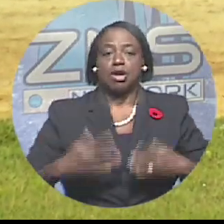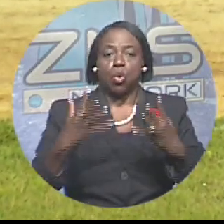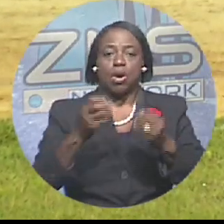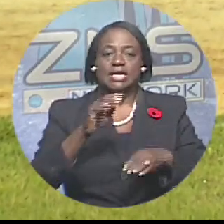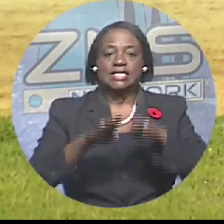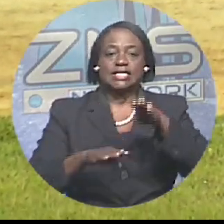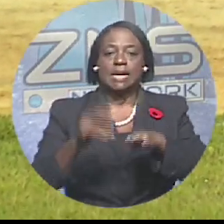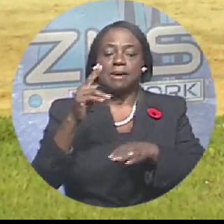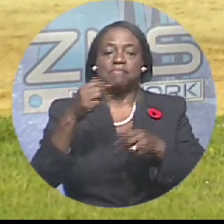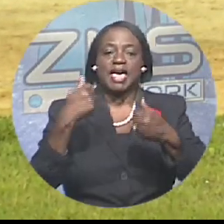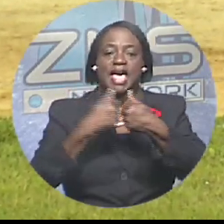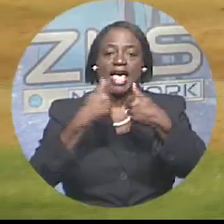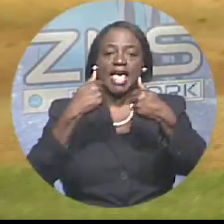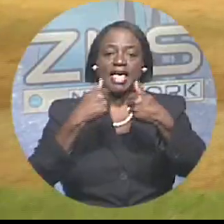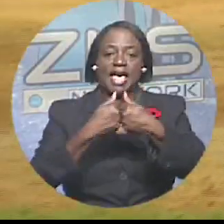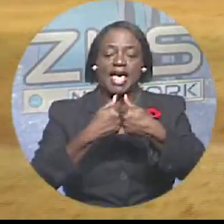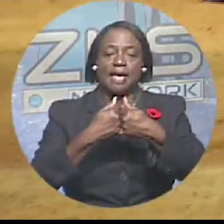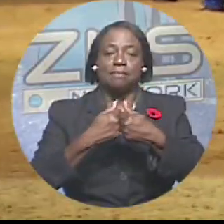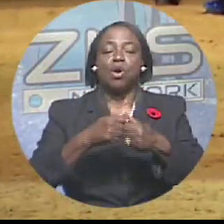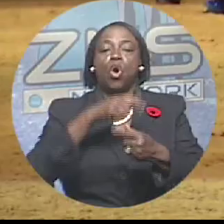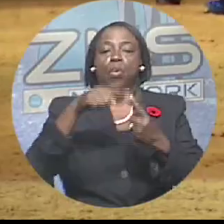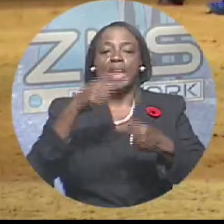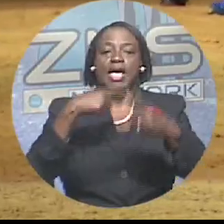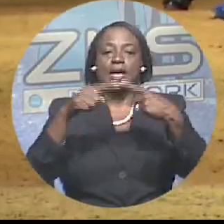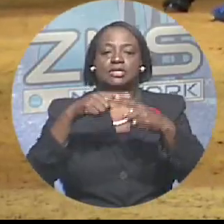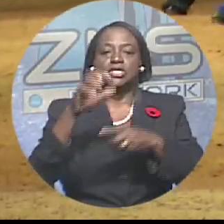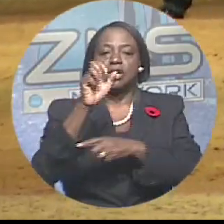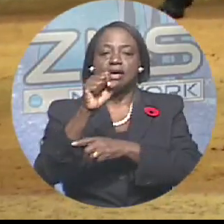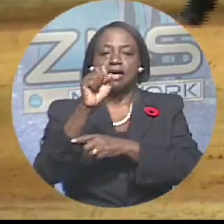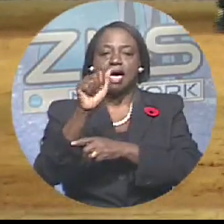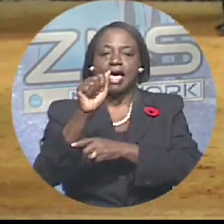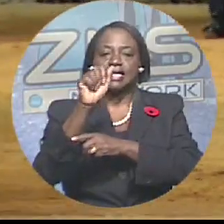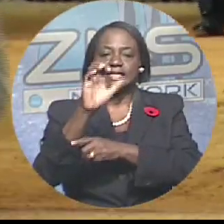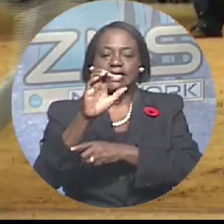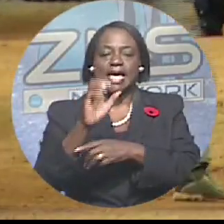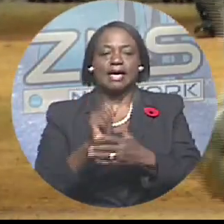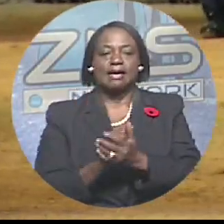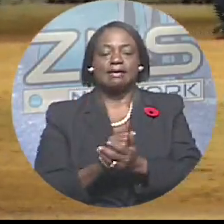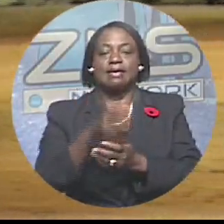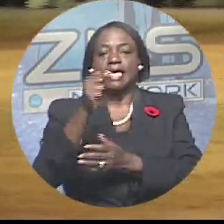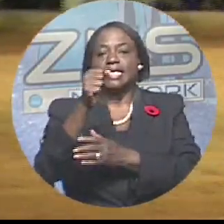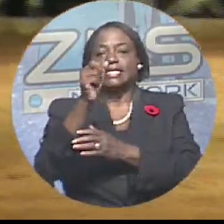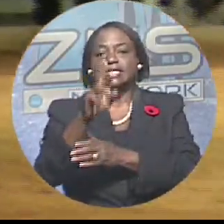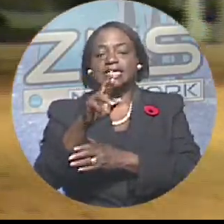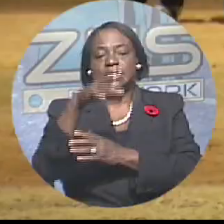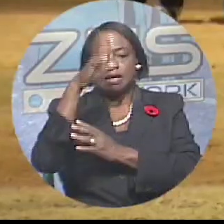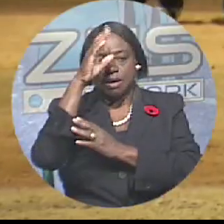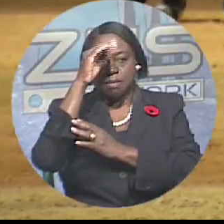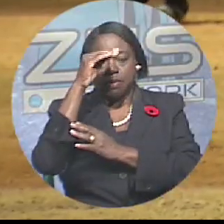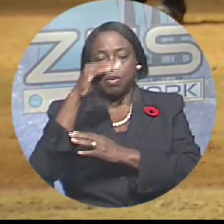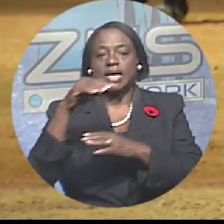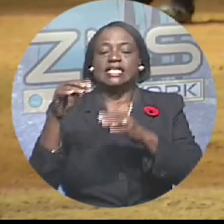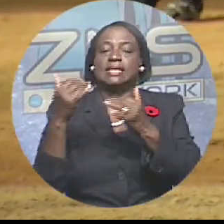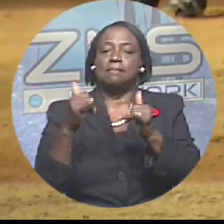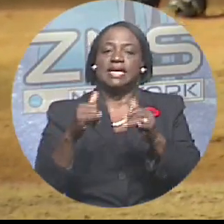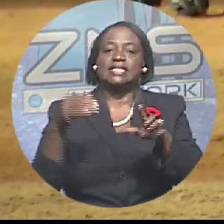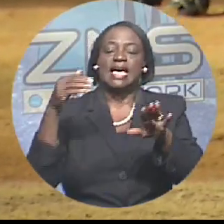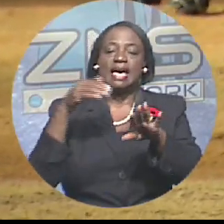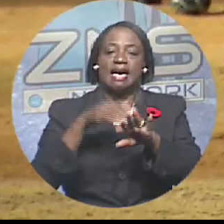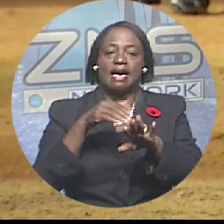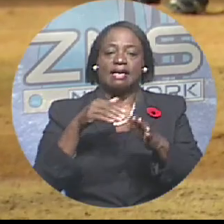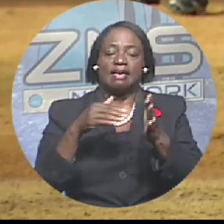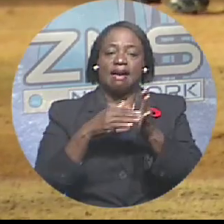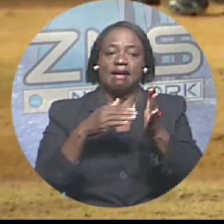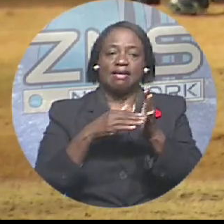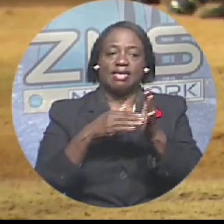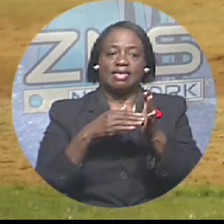they step theirs up, our soars. A pitcher's duel early on in senior boys play between the pennant-winning Crusaders and the Jordan Prince